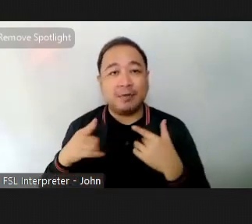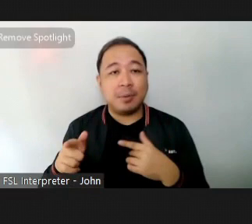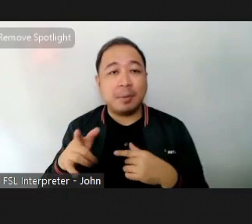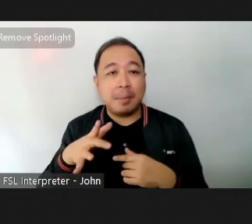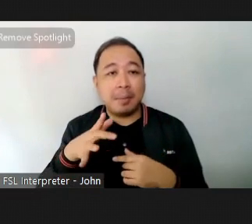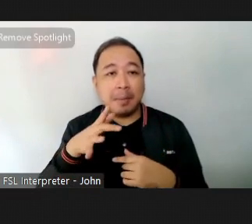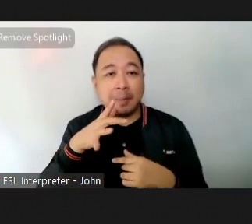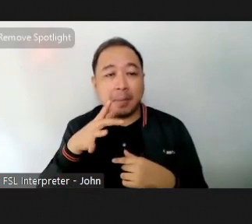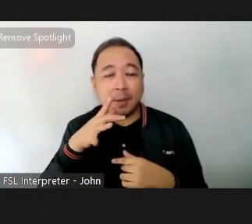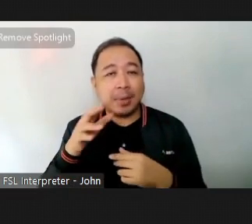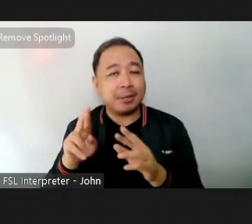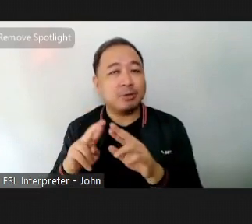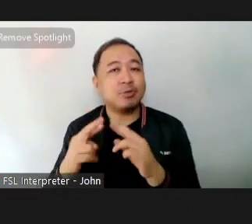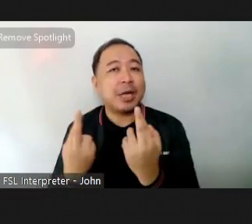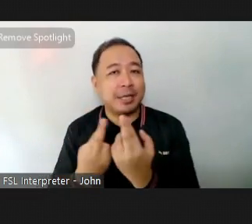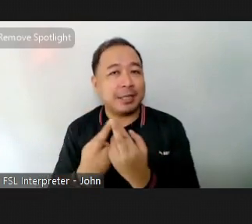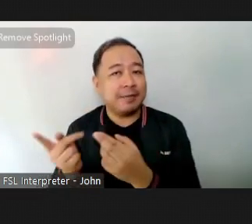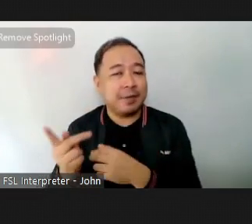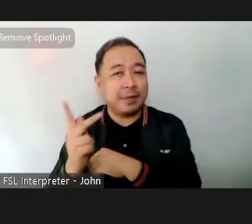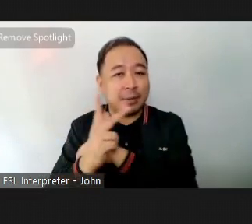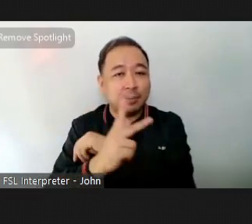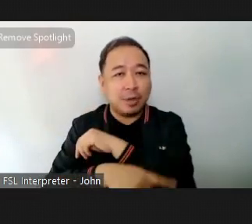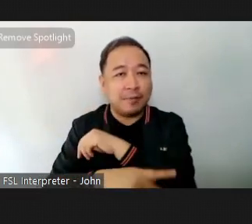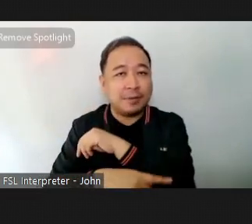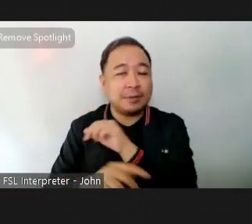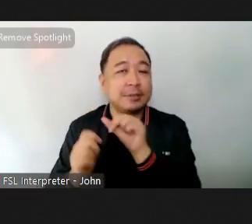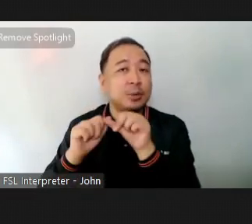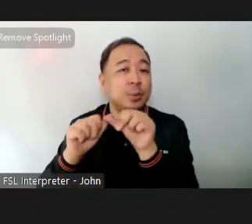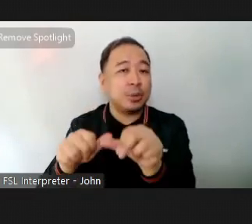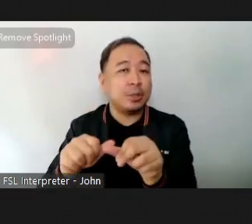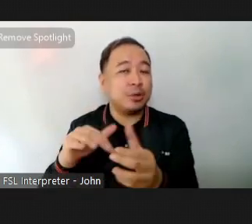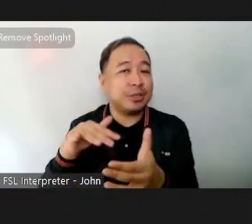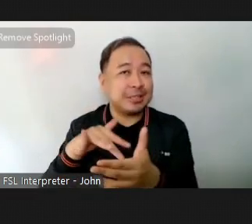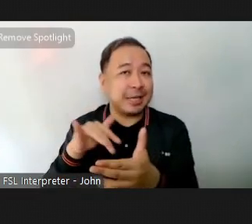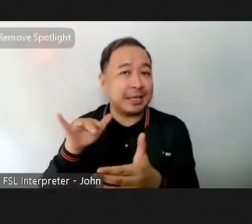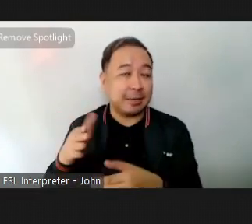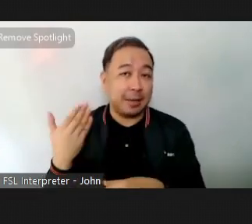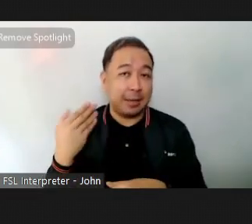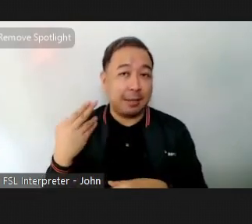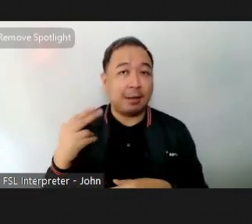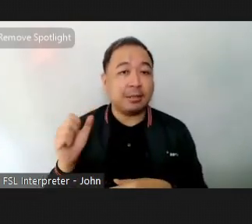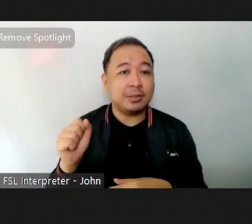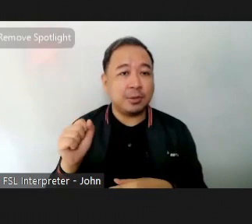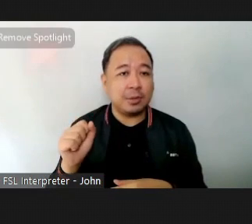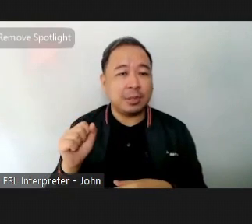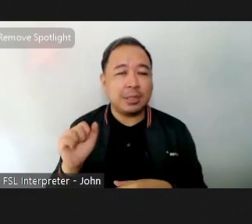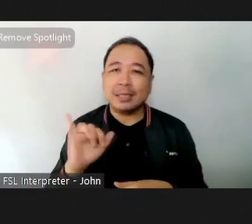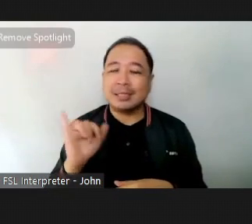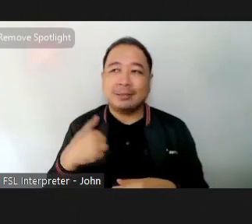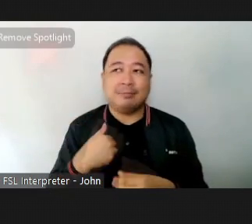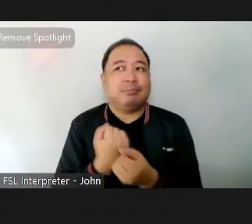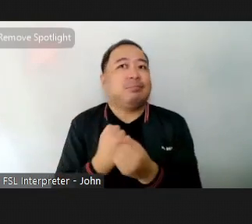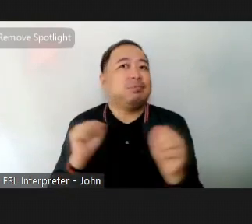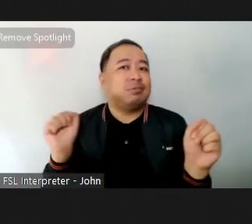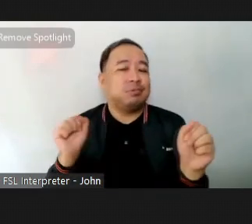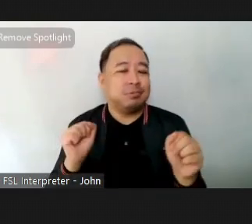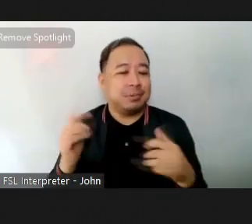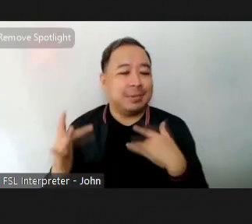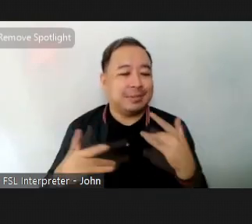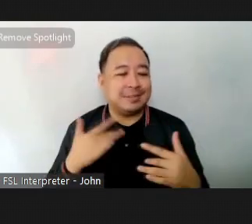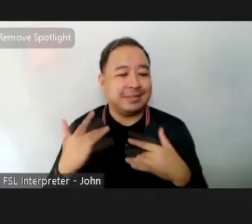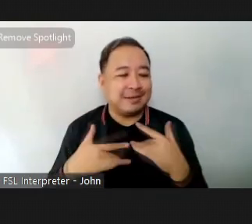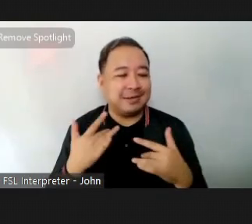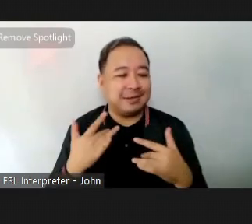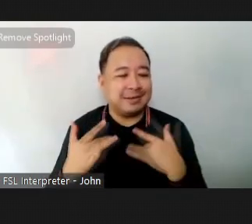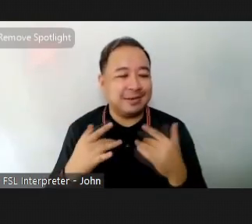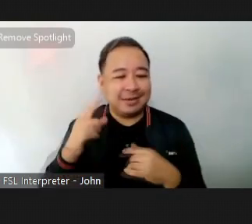of the family in our province to continue my studies in high school, para akong nakawala sa hawla. Because I'm not living with